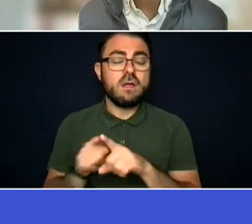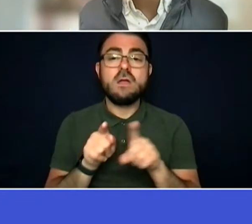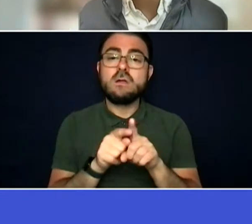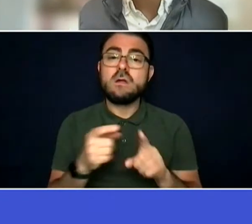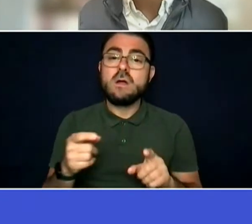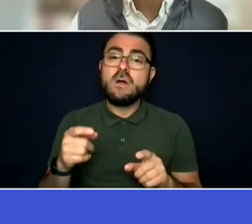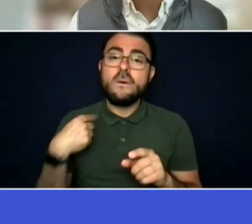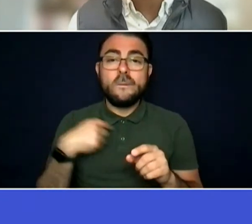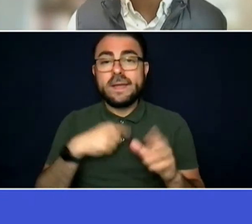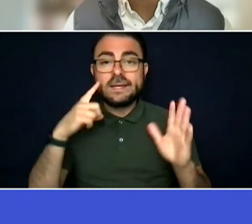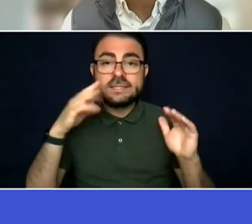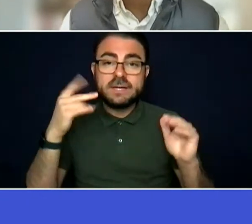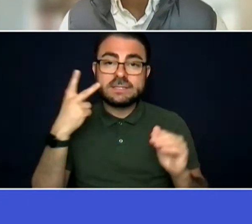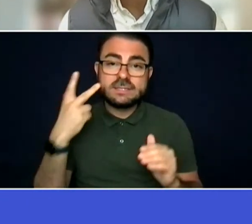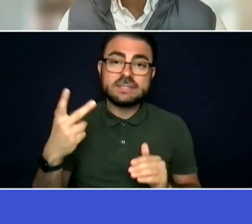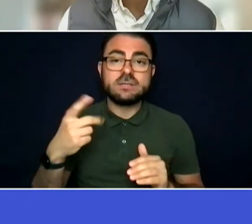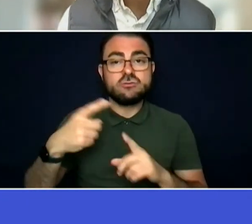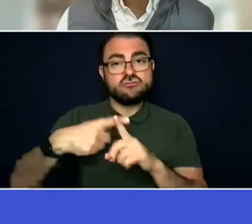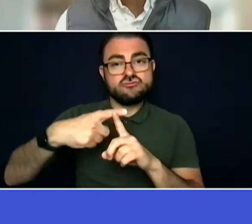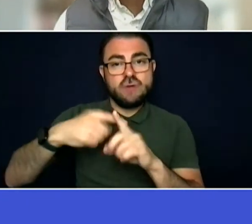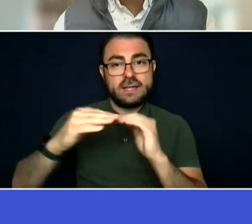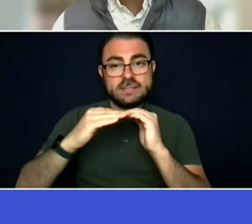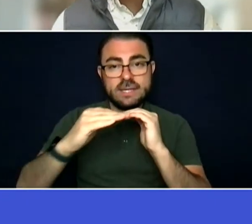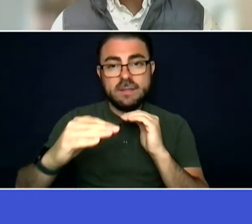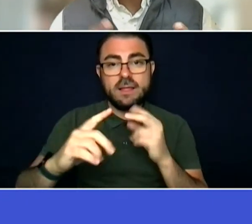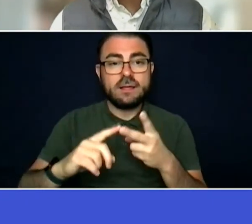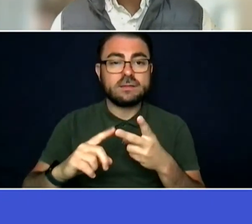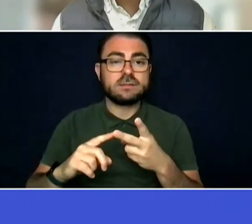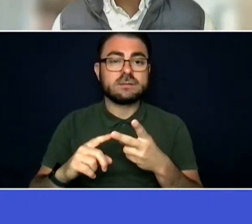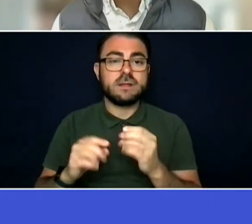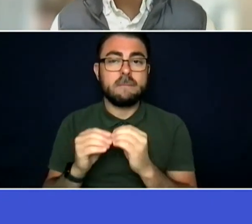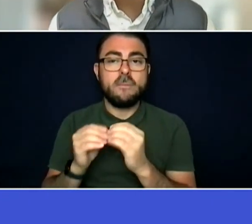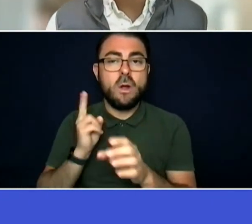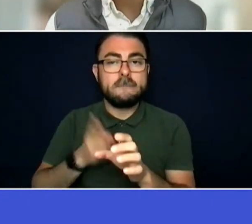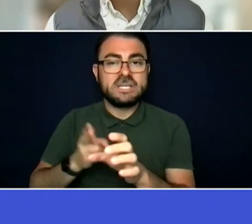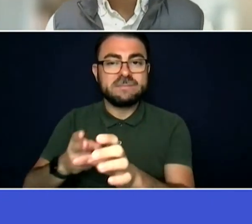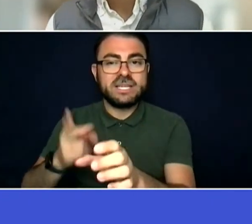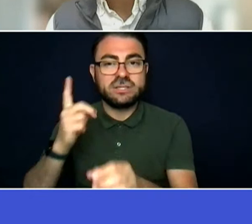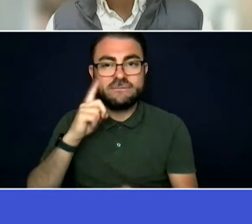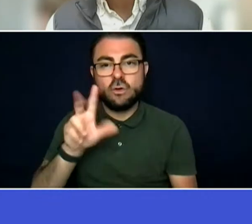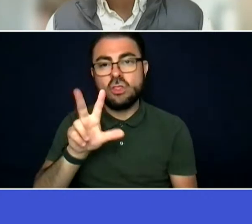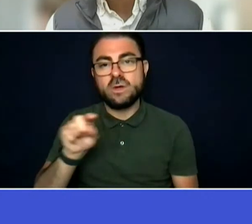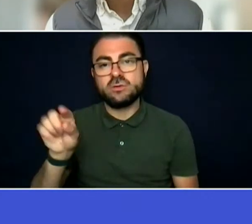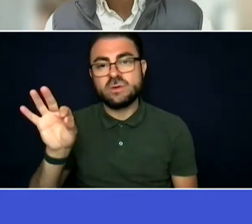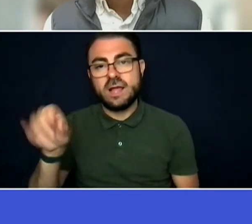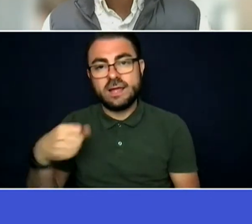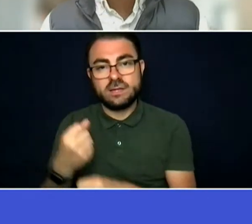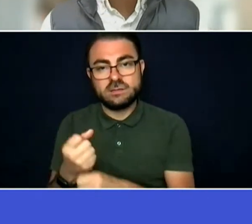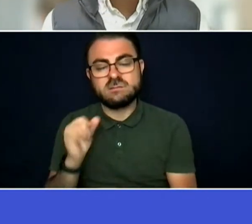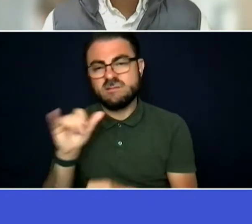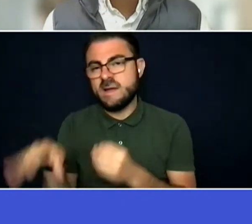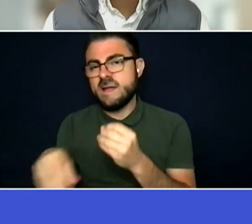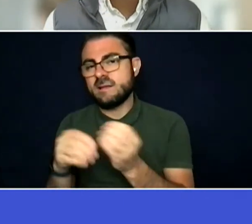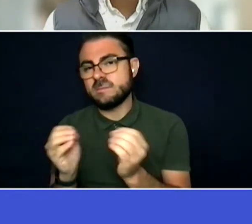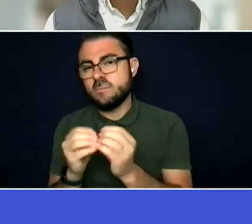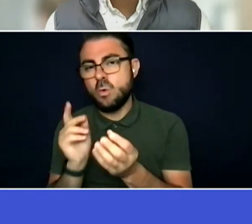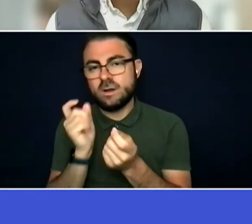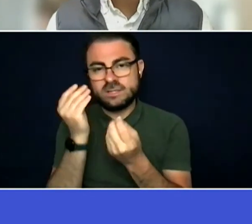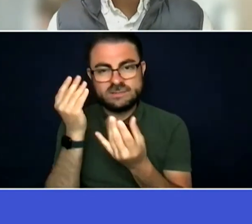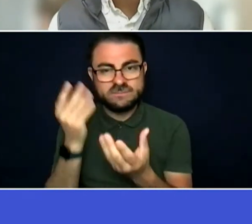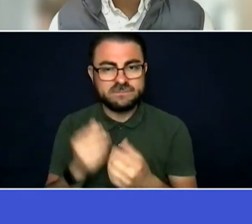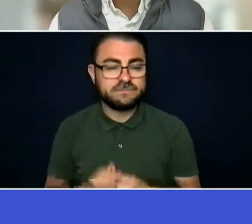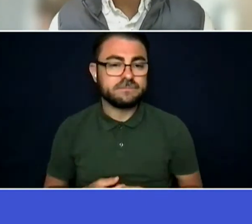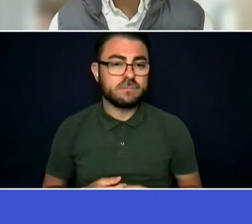stabilized in participating multifamily units from 3 to 9 years. So giving that additional layer of detail. Within